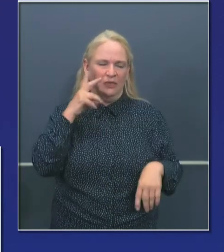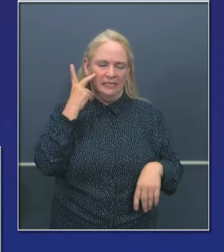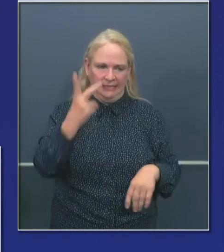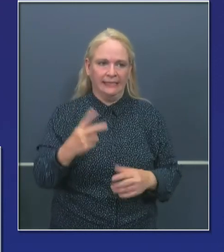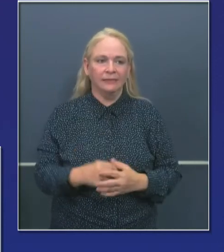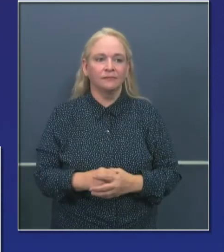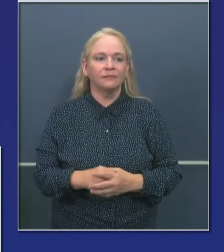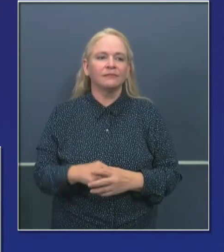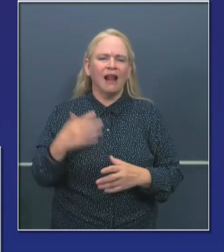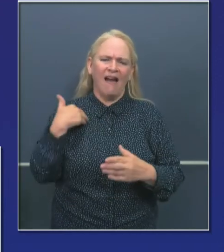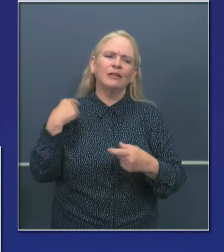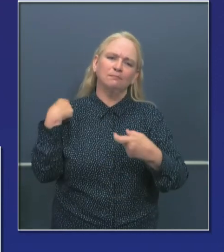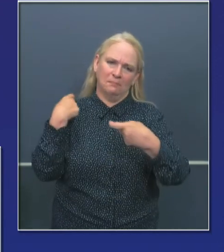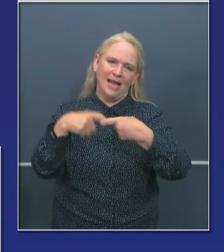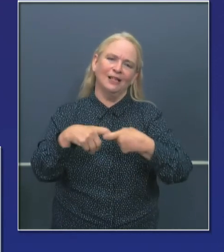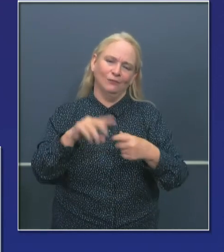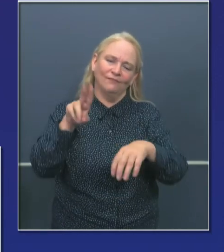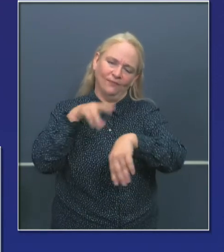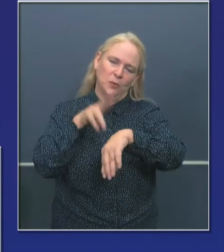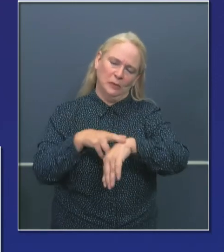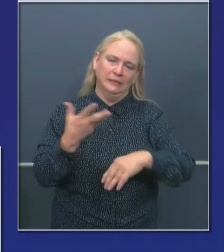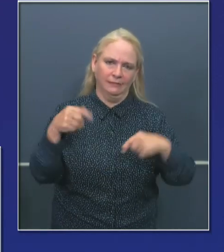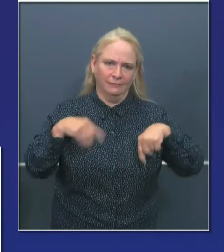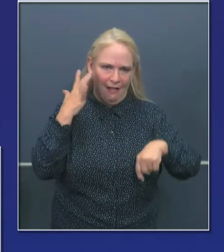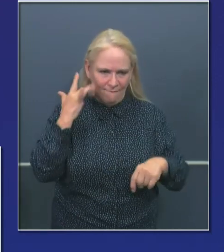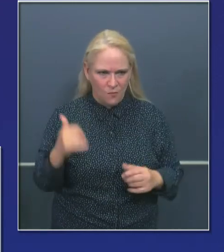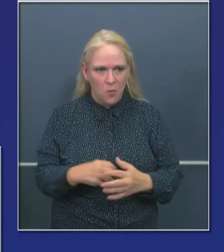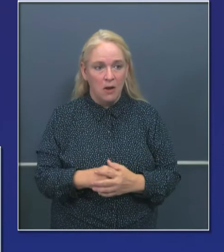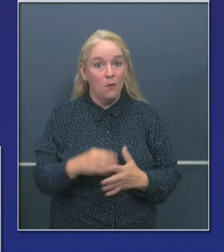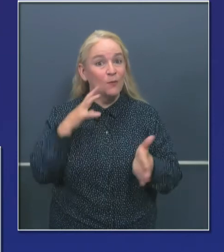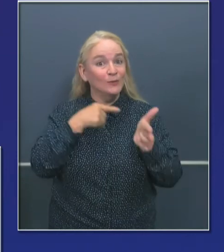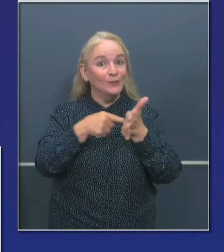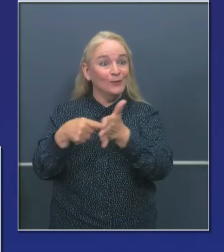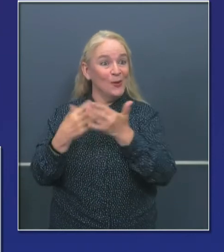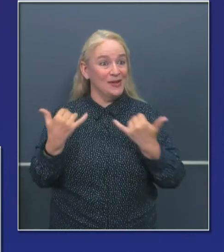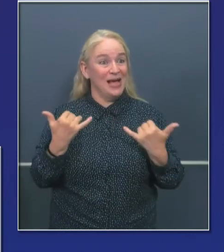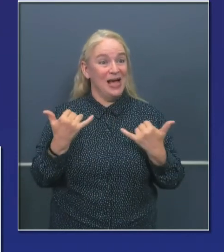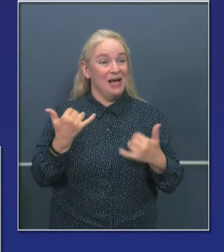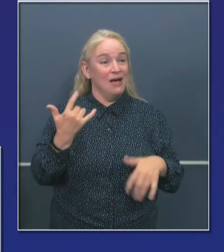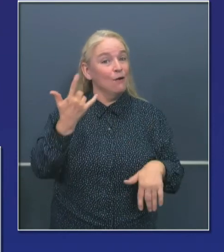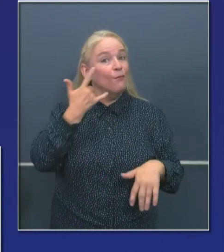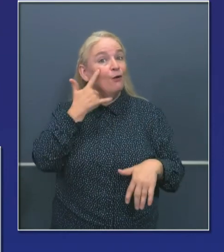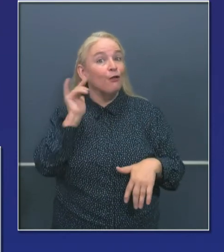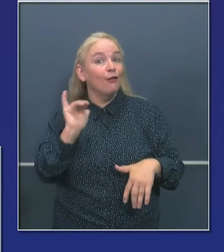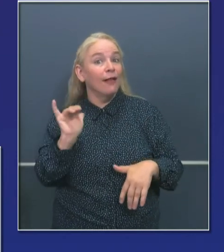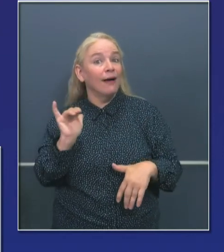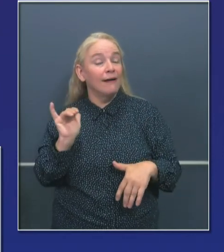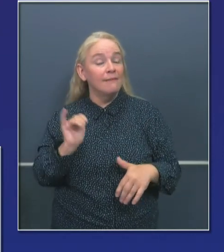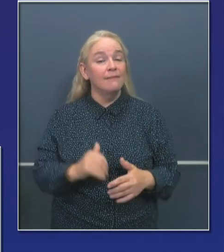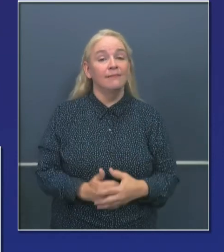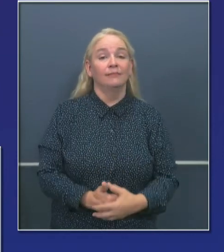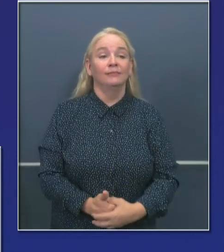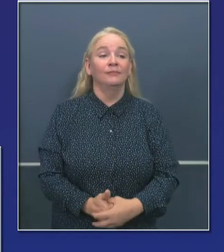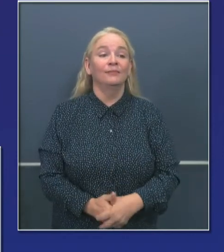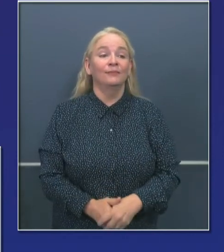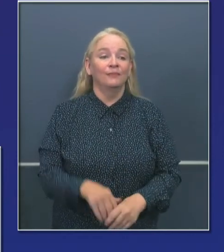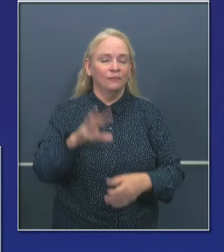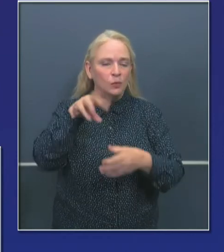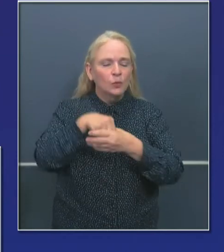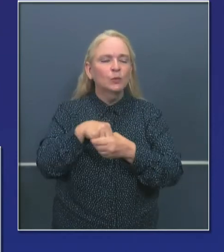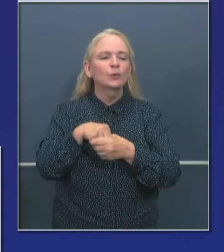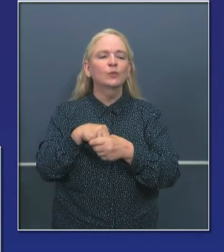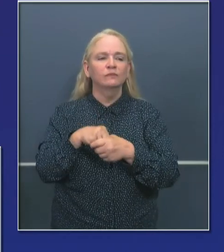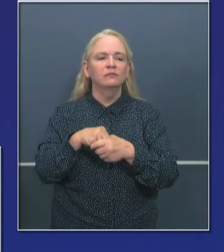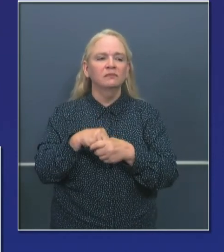Spanish. I'll give you a preview of what this public service announcement will look like. It includes, and I'll get to that